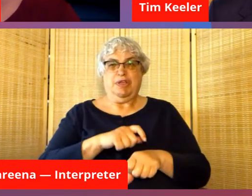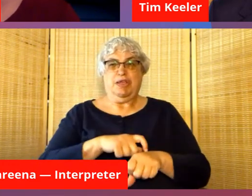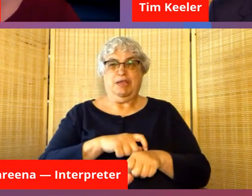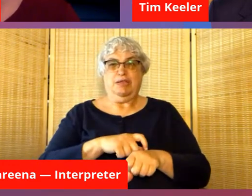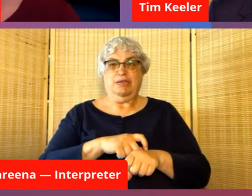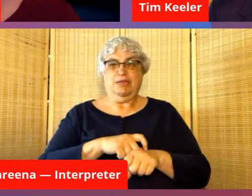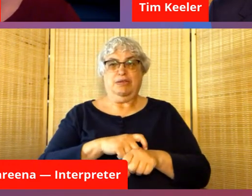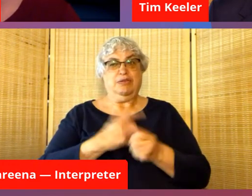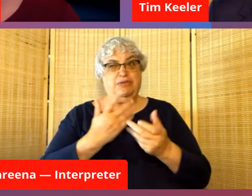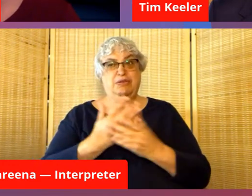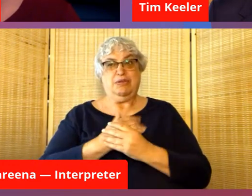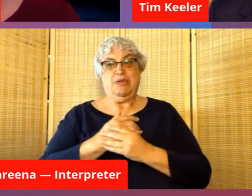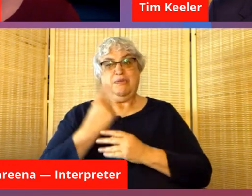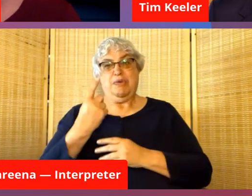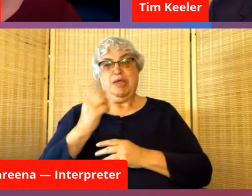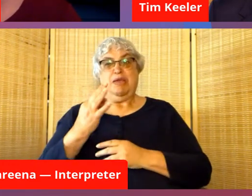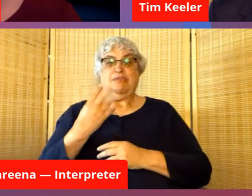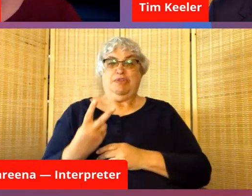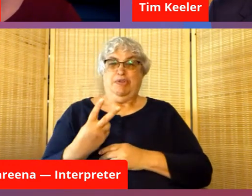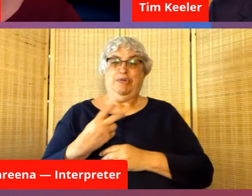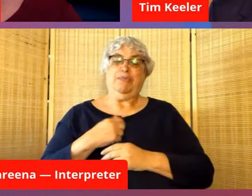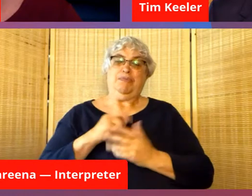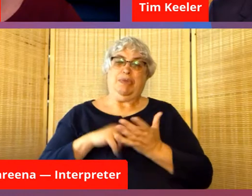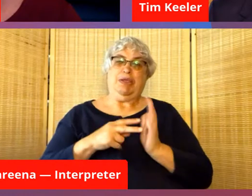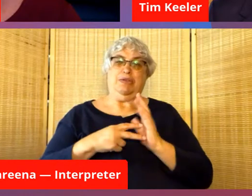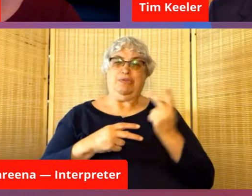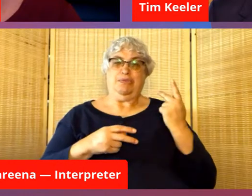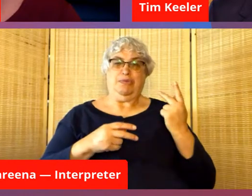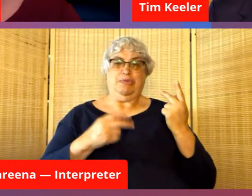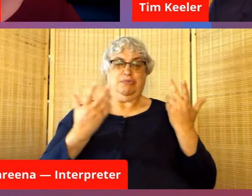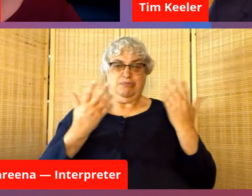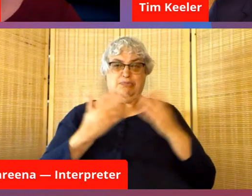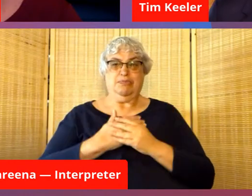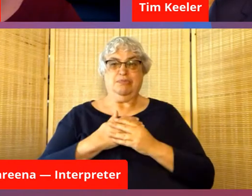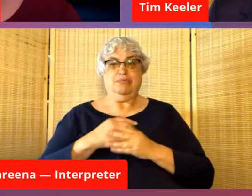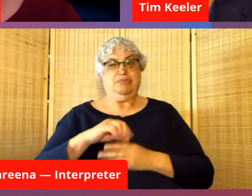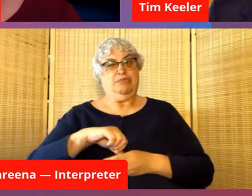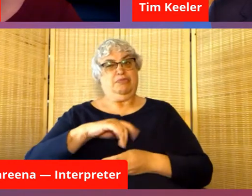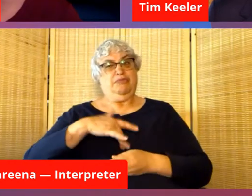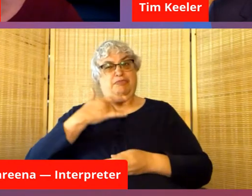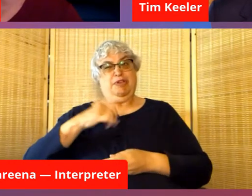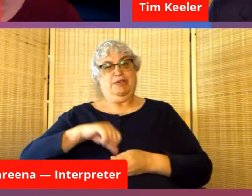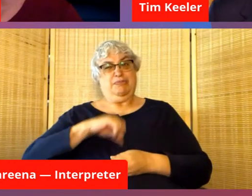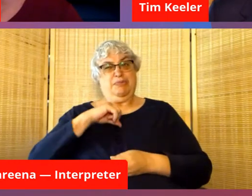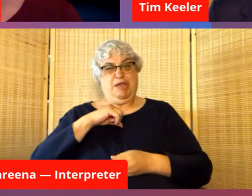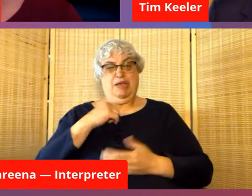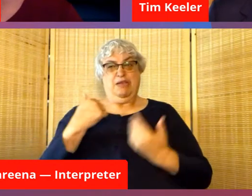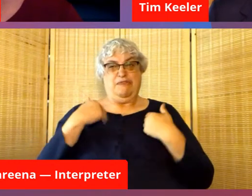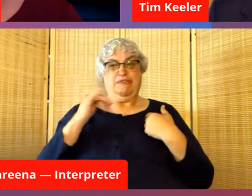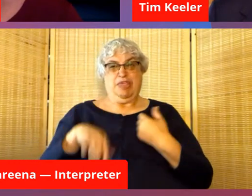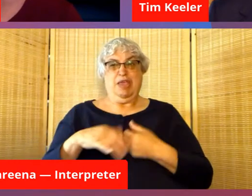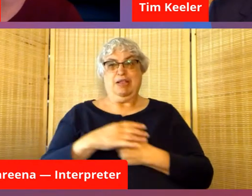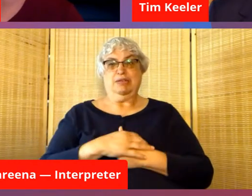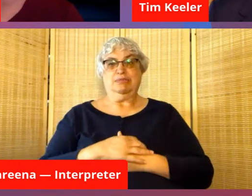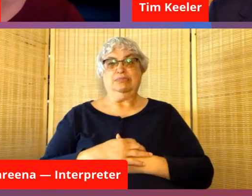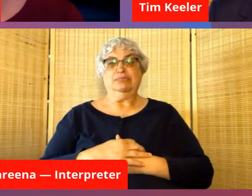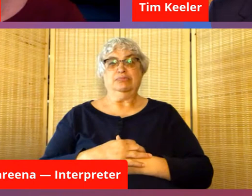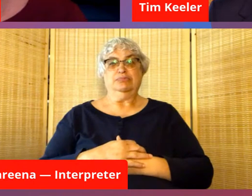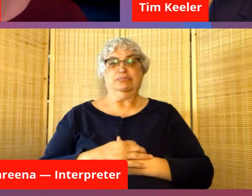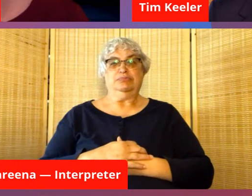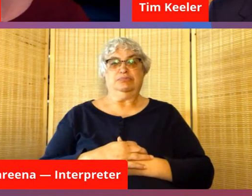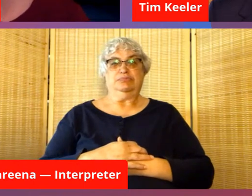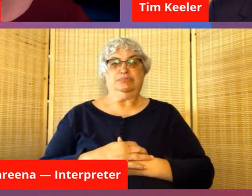which is something we're very proud of and something we're very privileged to have, actually. Mm-hmm.